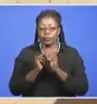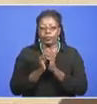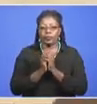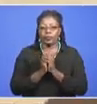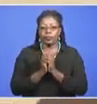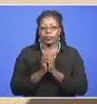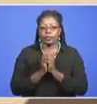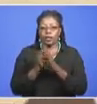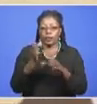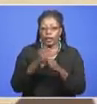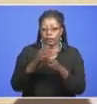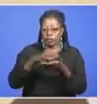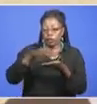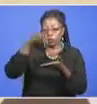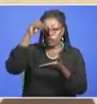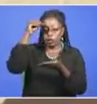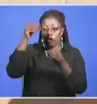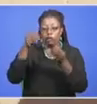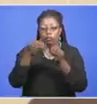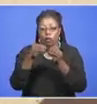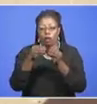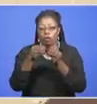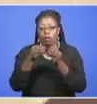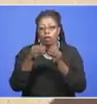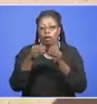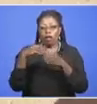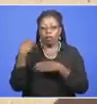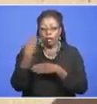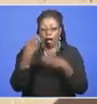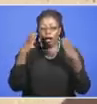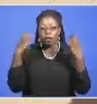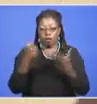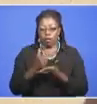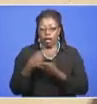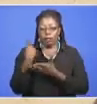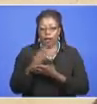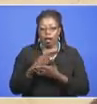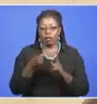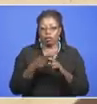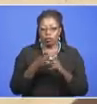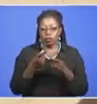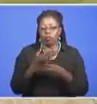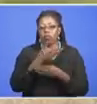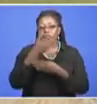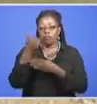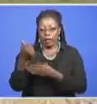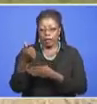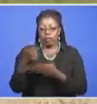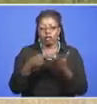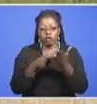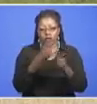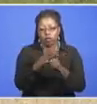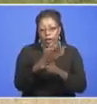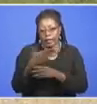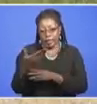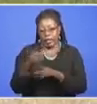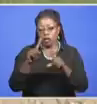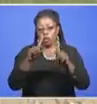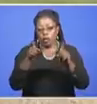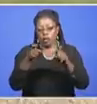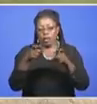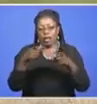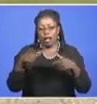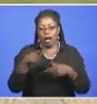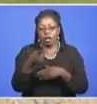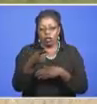we get to learn more, and our coach helps us perform better, and he shows us the right things. How do you hope to perform when you reach to the World